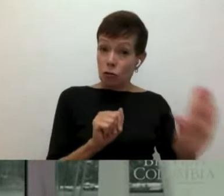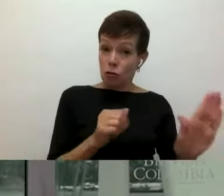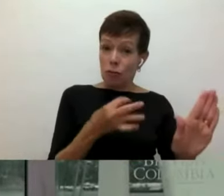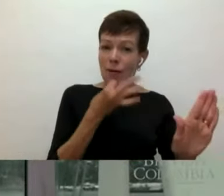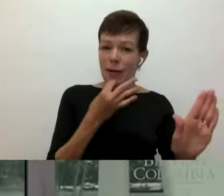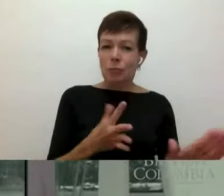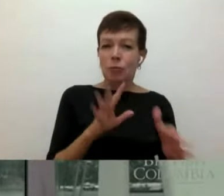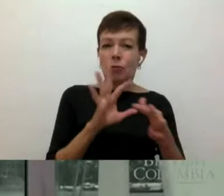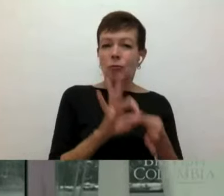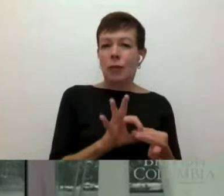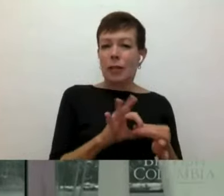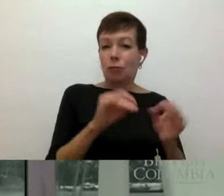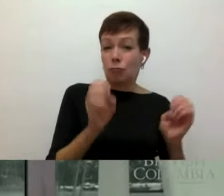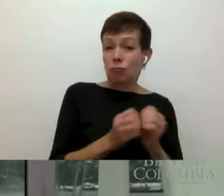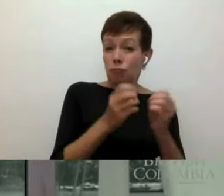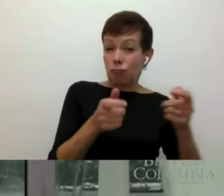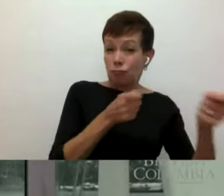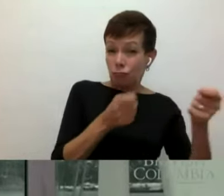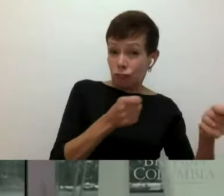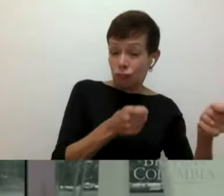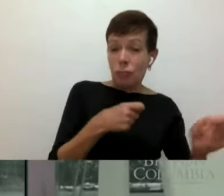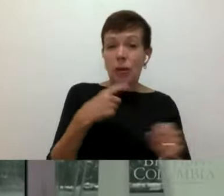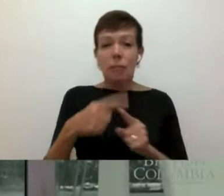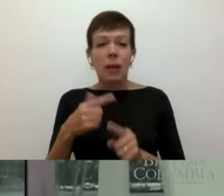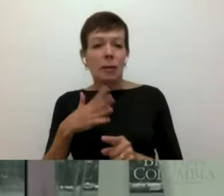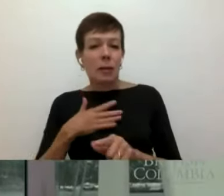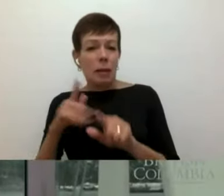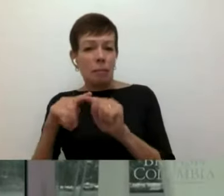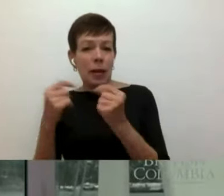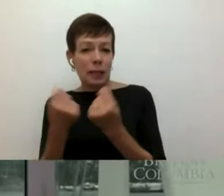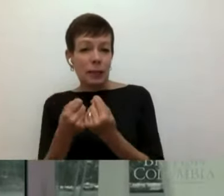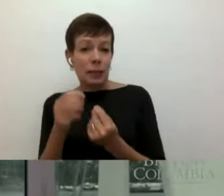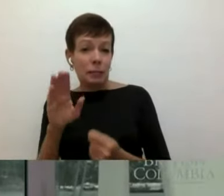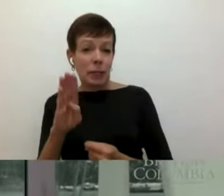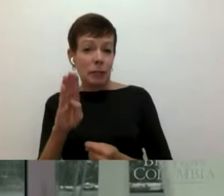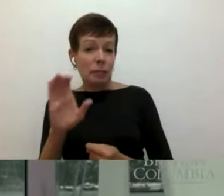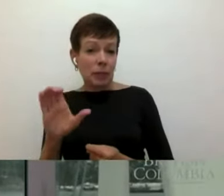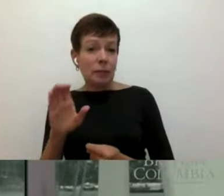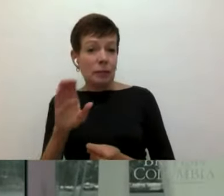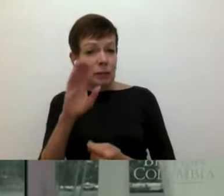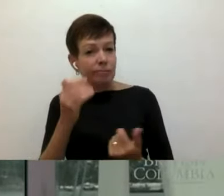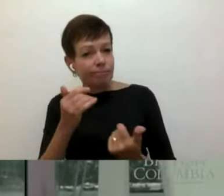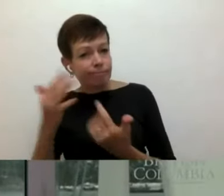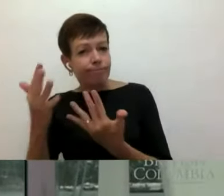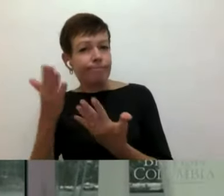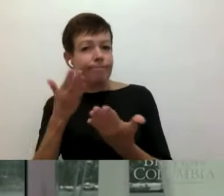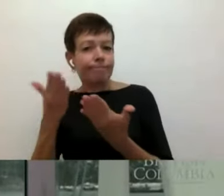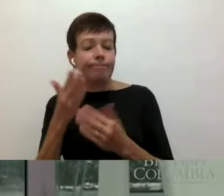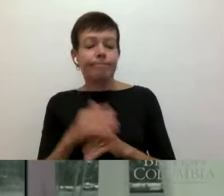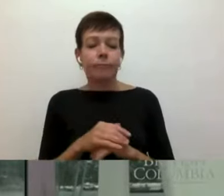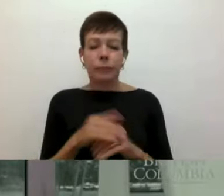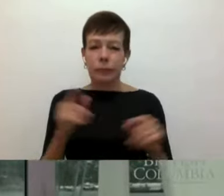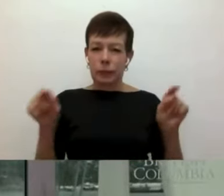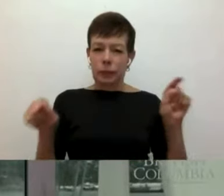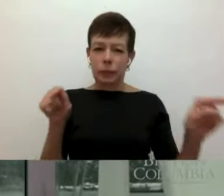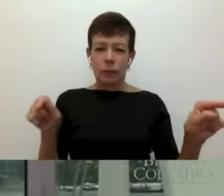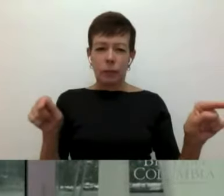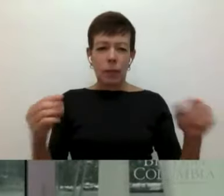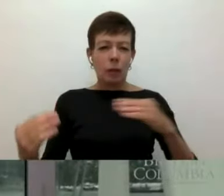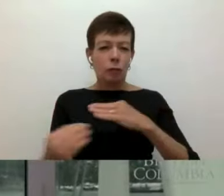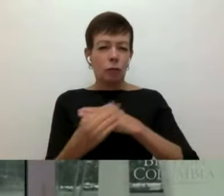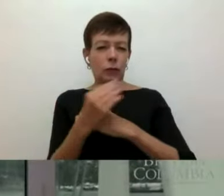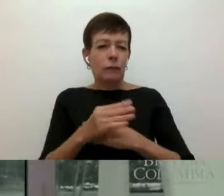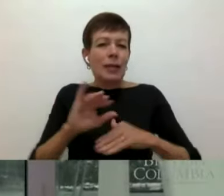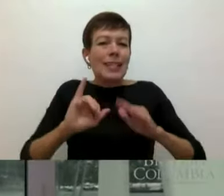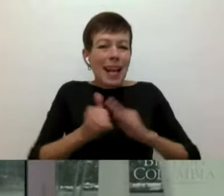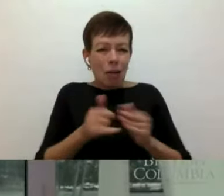Ma and her experts in the emergency management and my team at BC Wildfire Service to see how the program